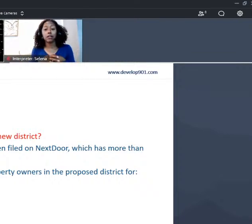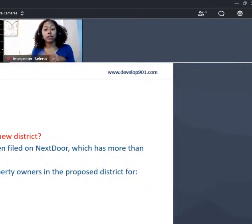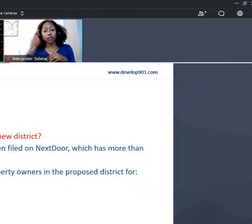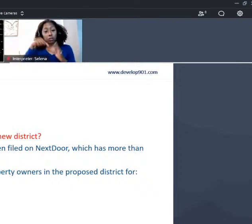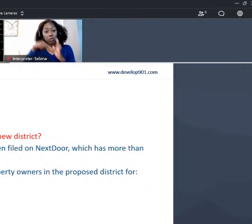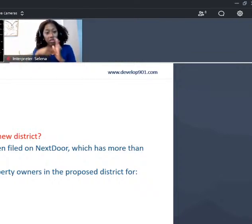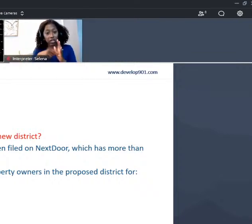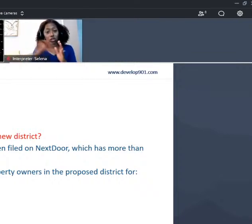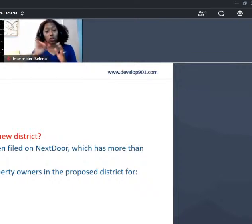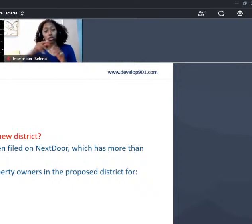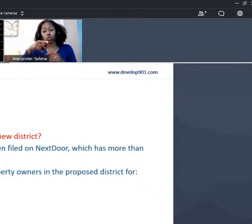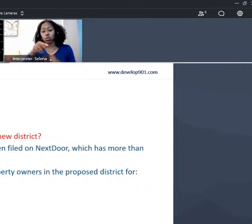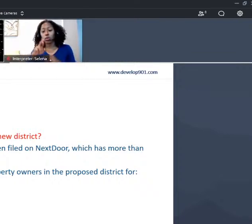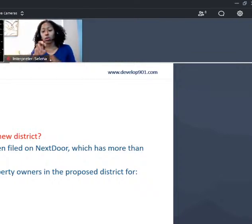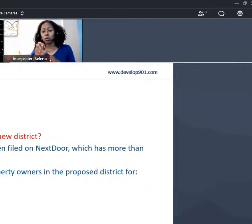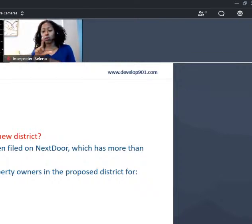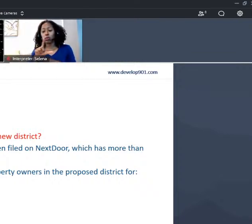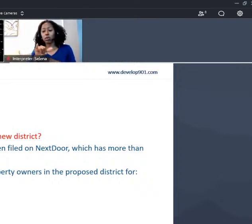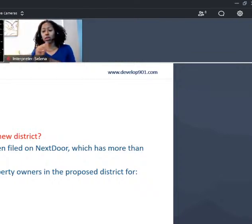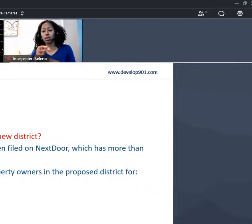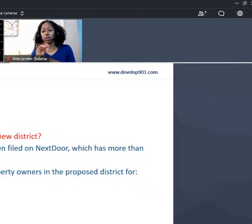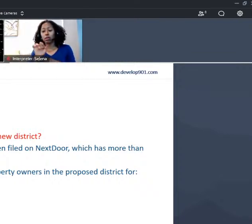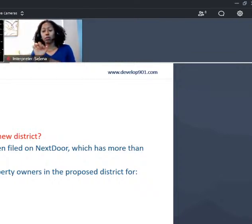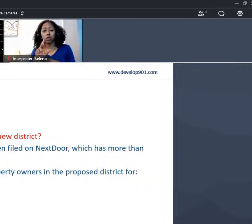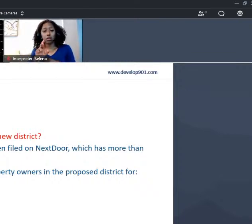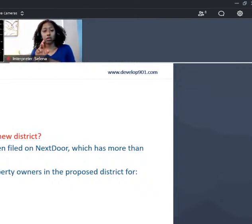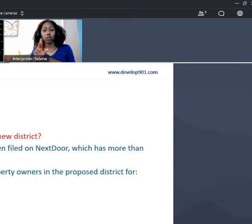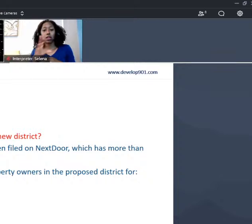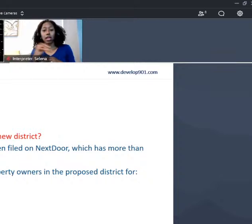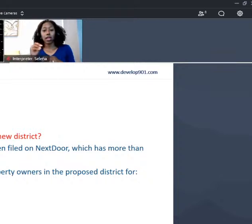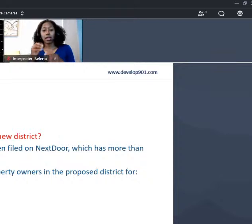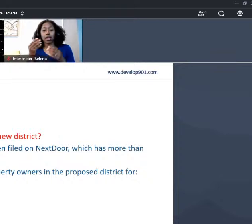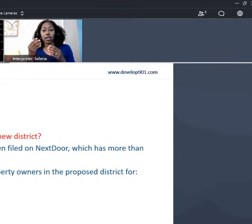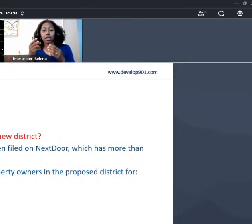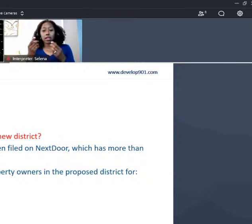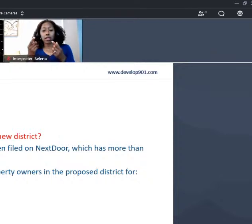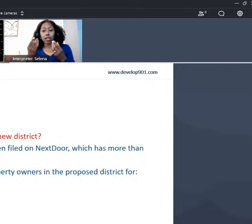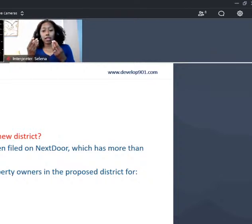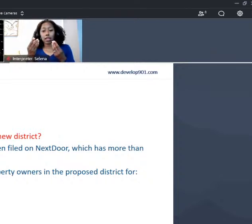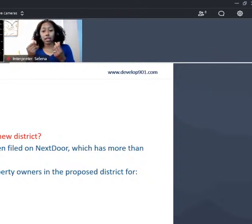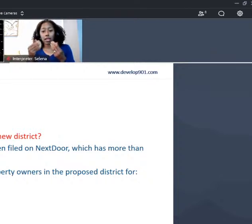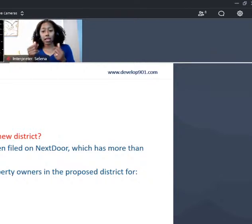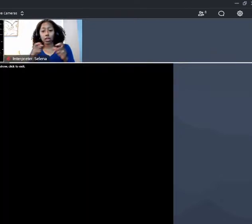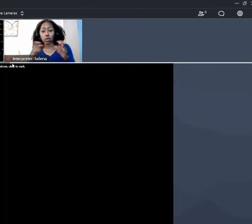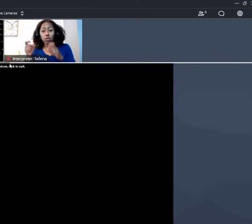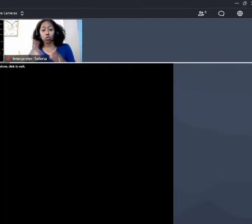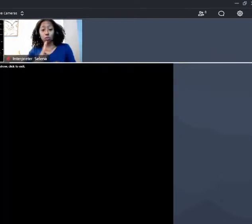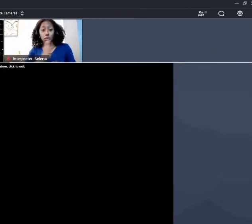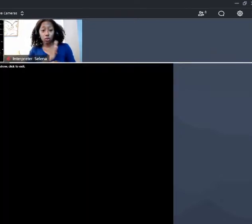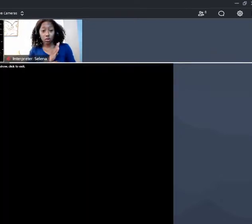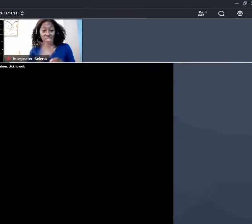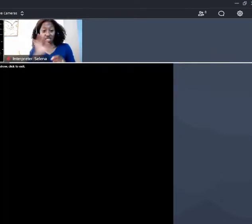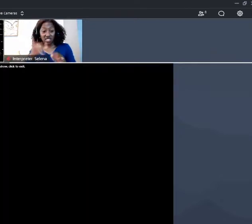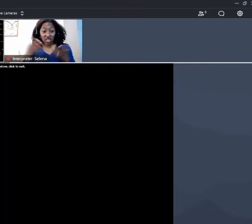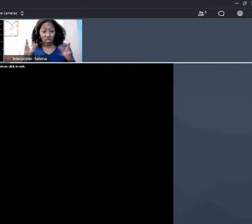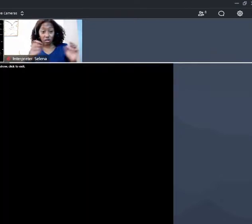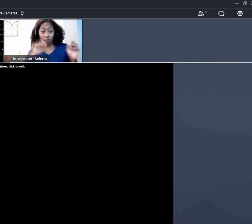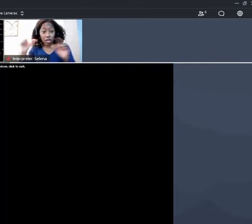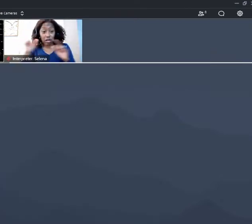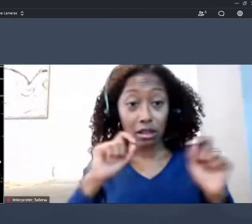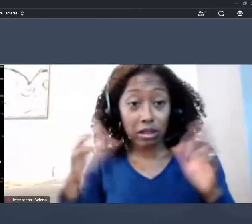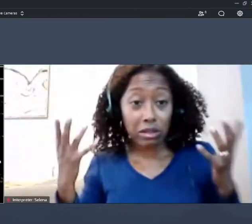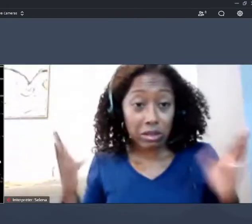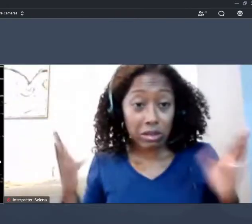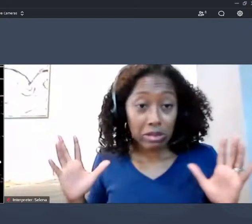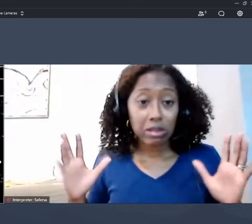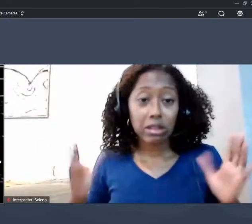hearings, the Landmarks Commission and the Land Control Board. Ms. Hayes, is that all I've got? Okay. That's it, Mr. Chairman.